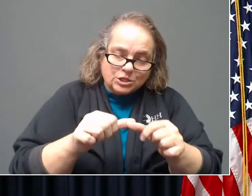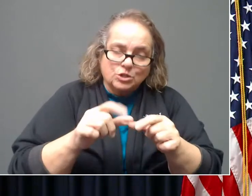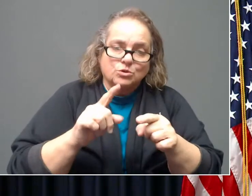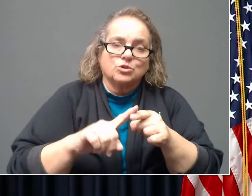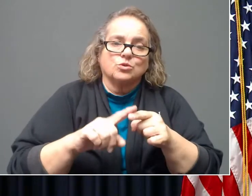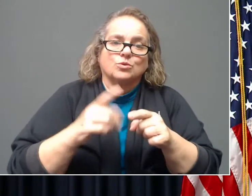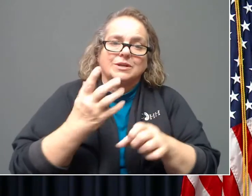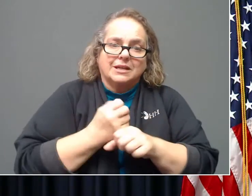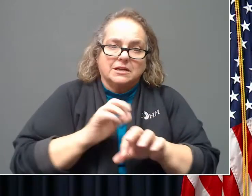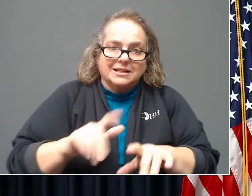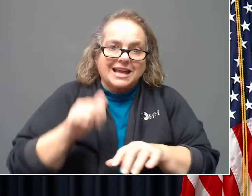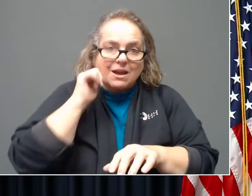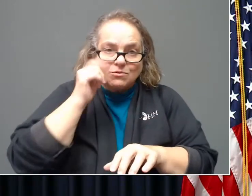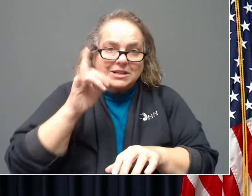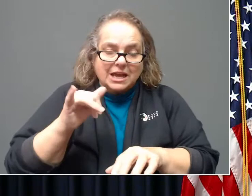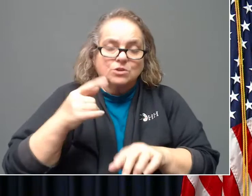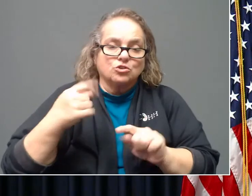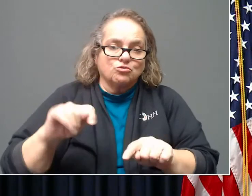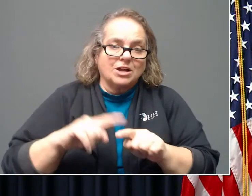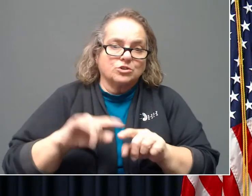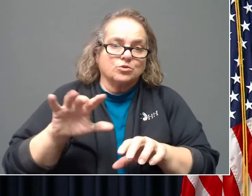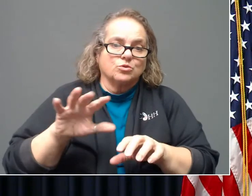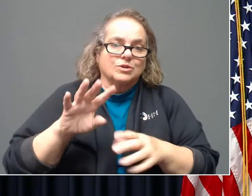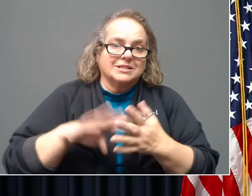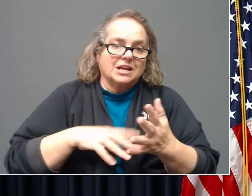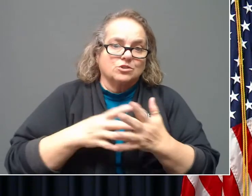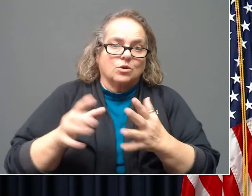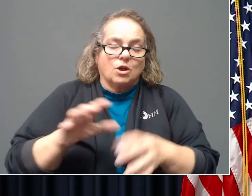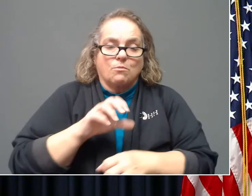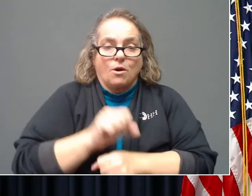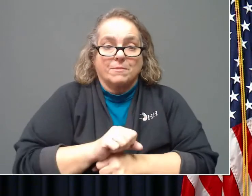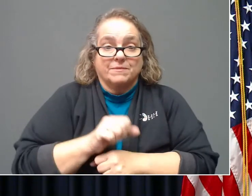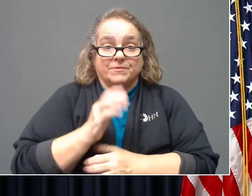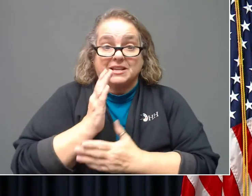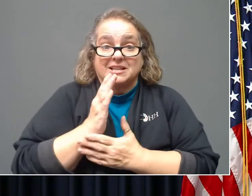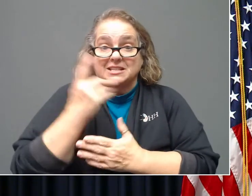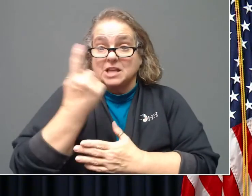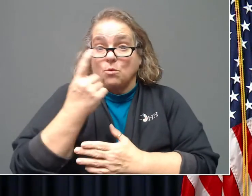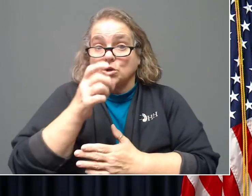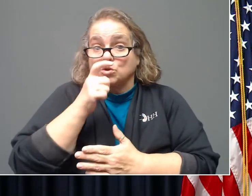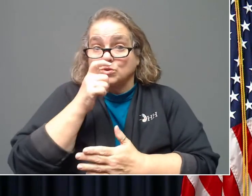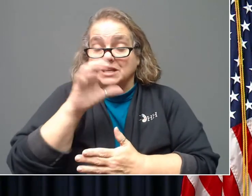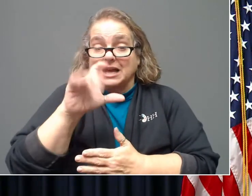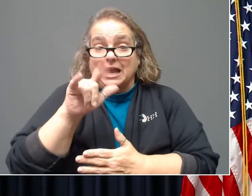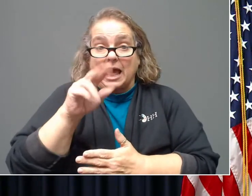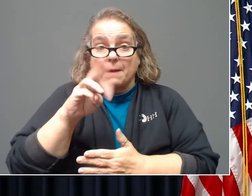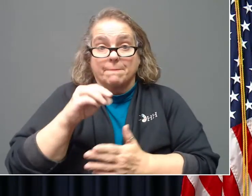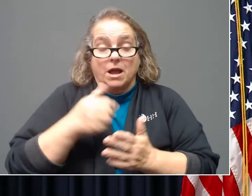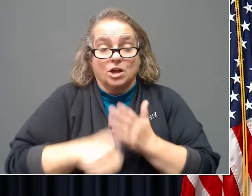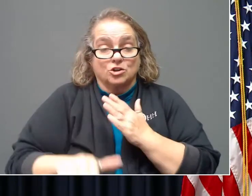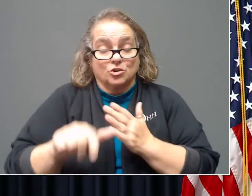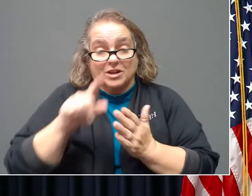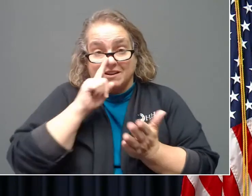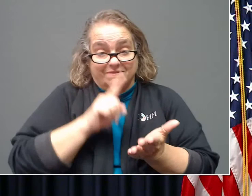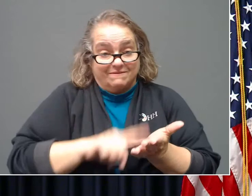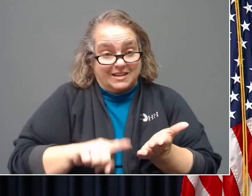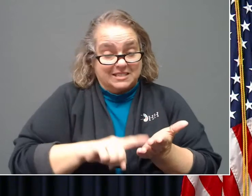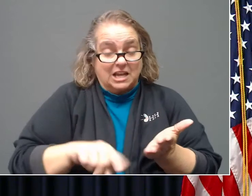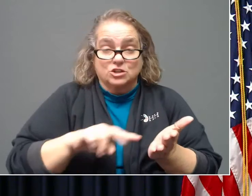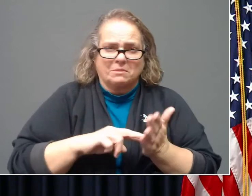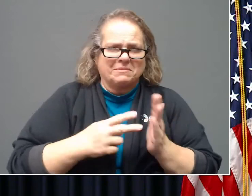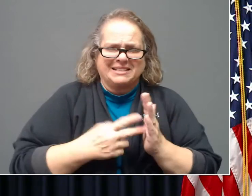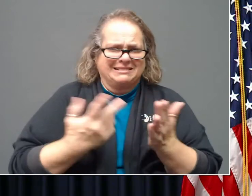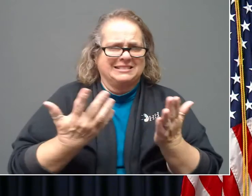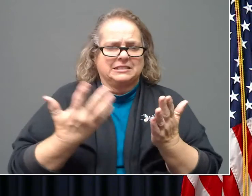to try to schedule that appointment. Now, somebody whose claim's under investigation, each one of them is going to be different. So to say I know